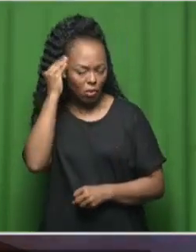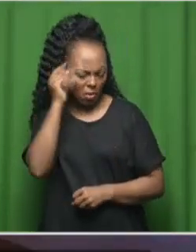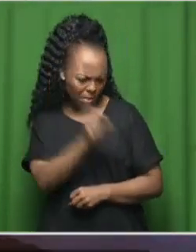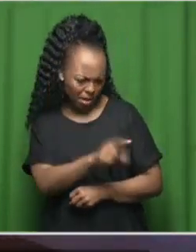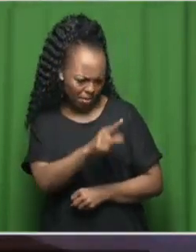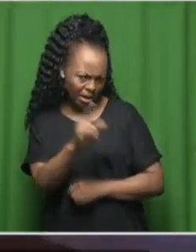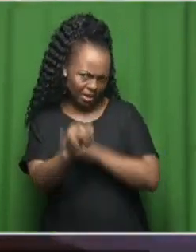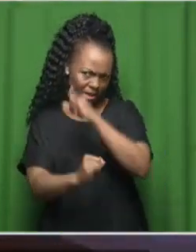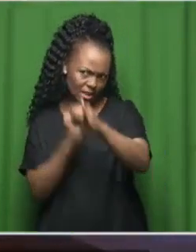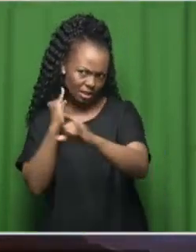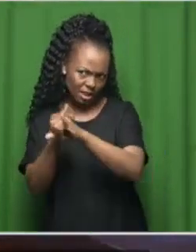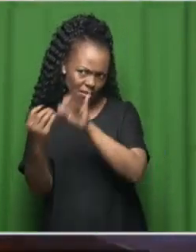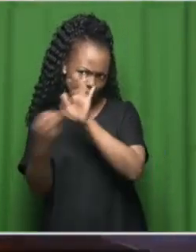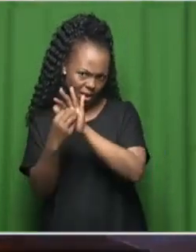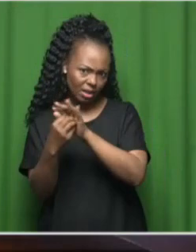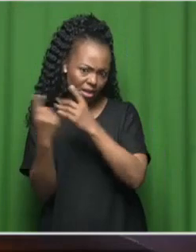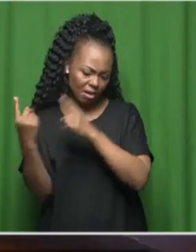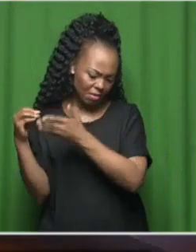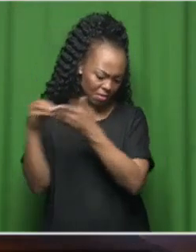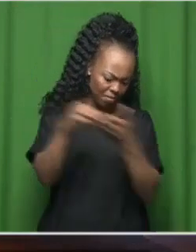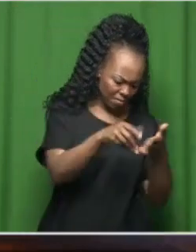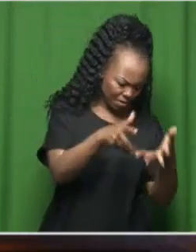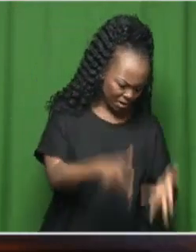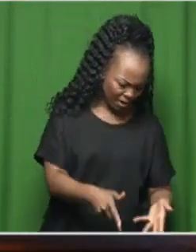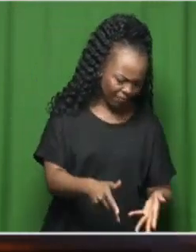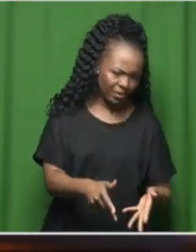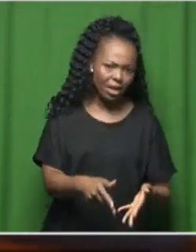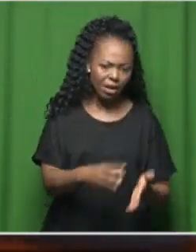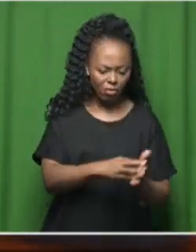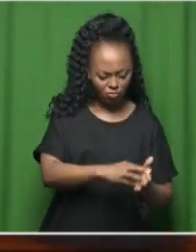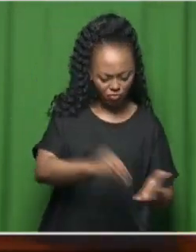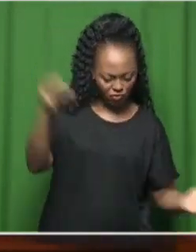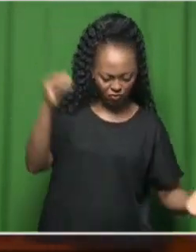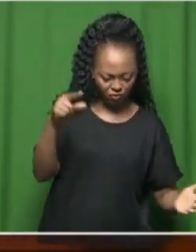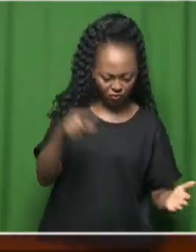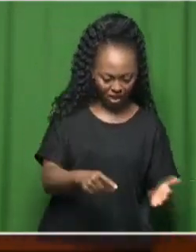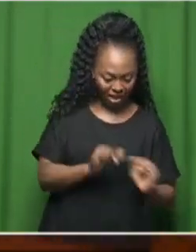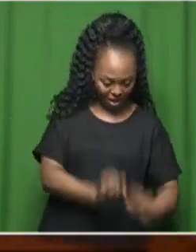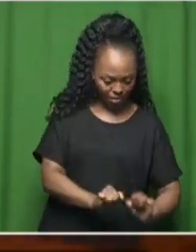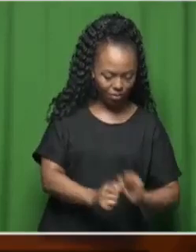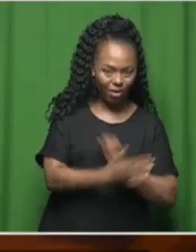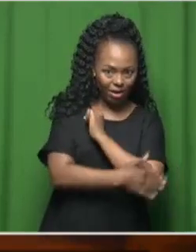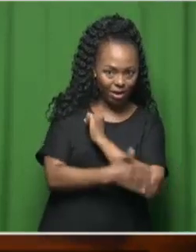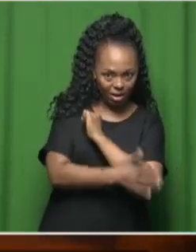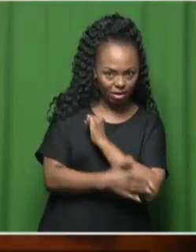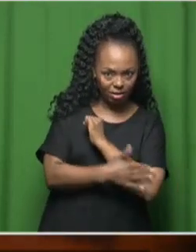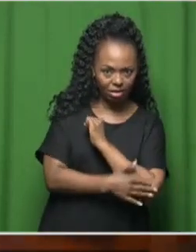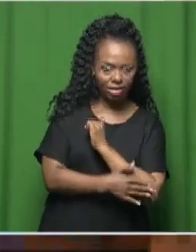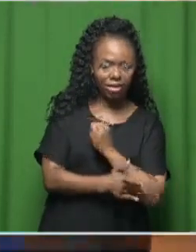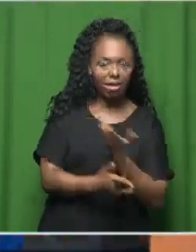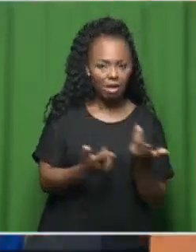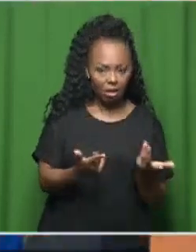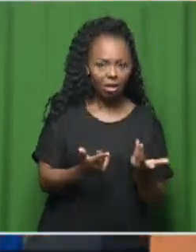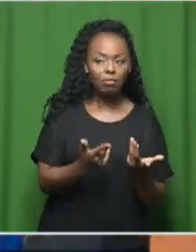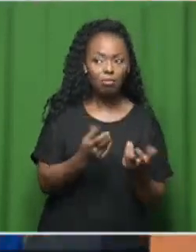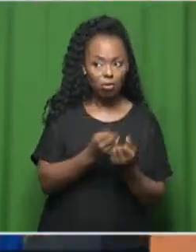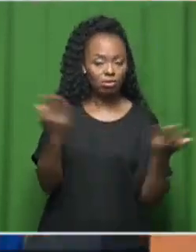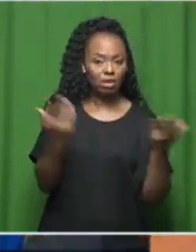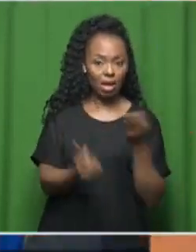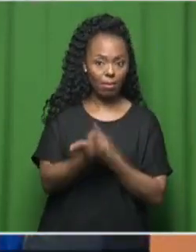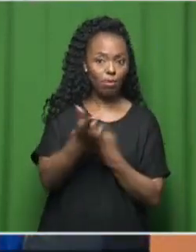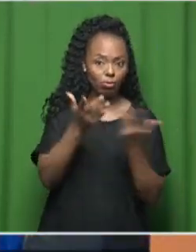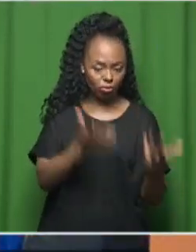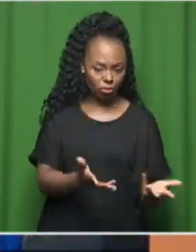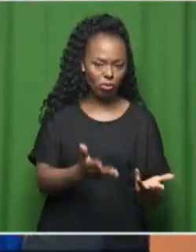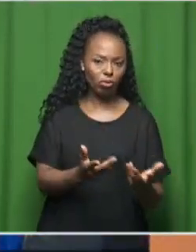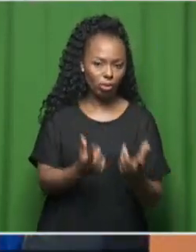international brands, they're taking them, they take the local, remove the local brands as well. Because it happens often. Right. Yeah, that